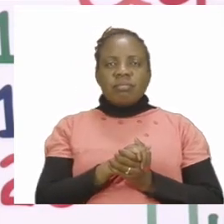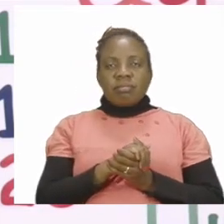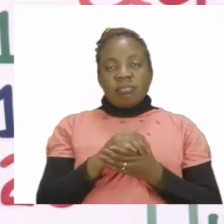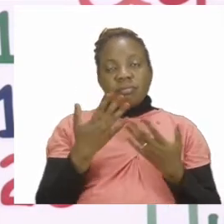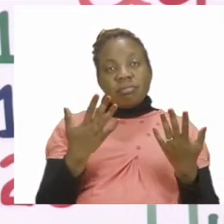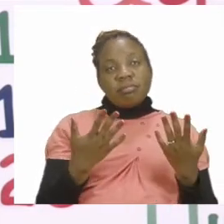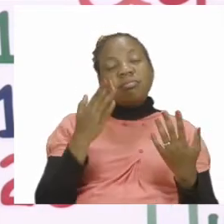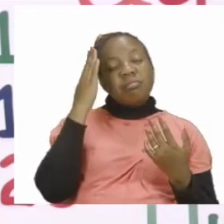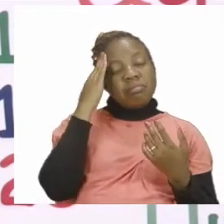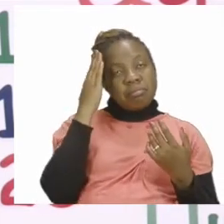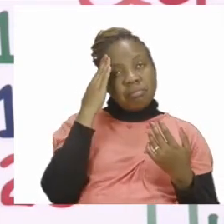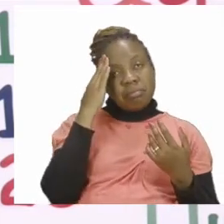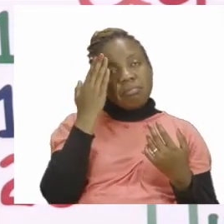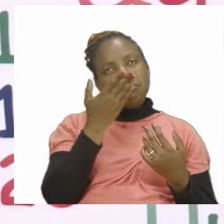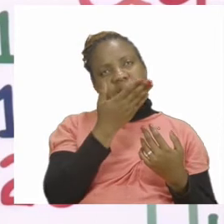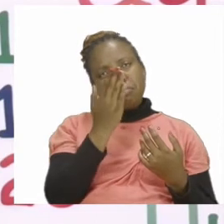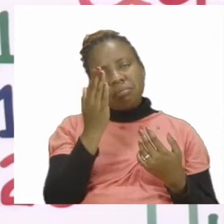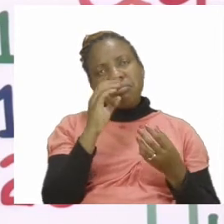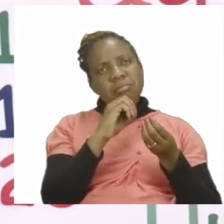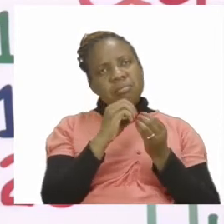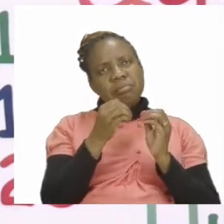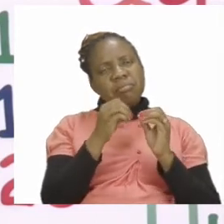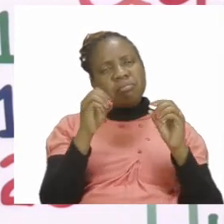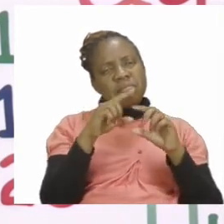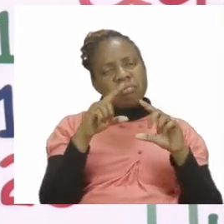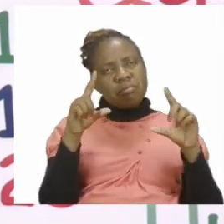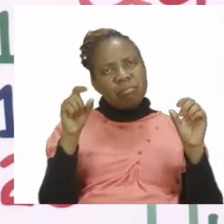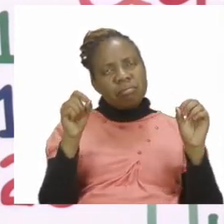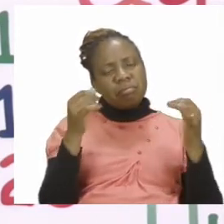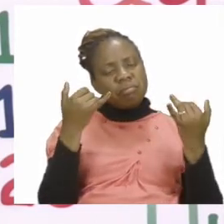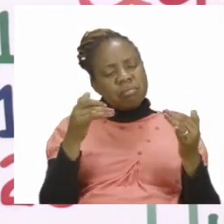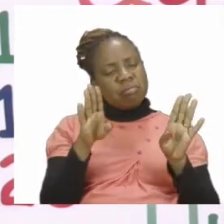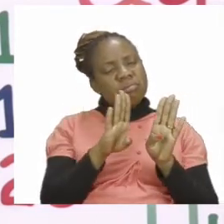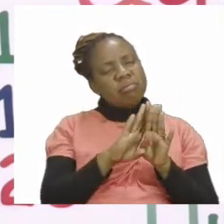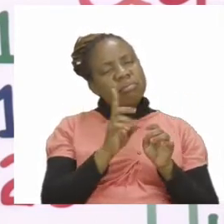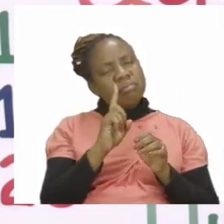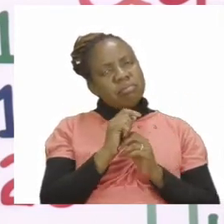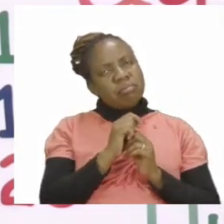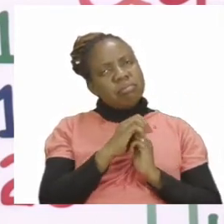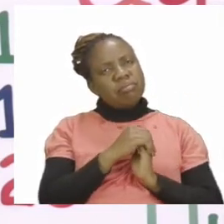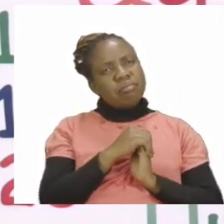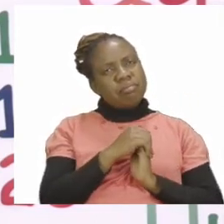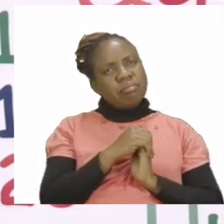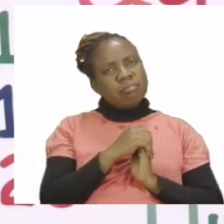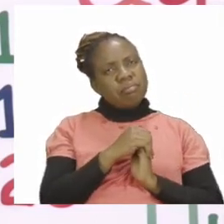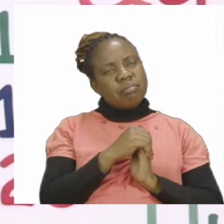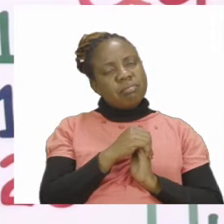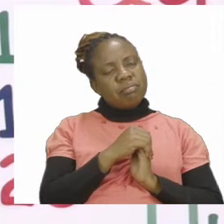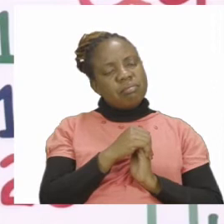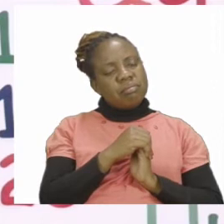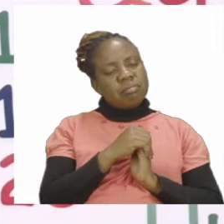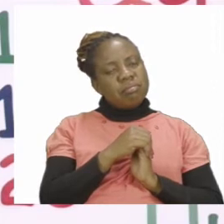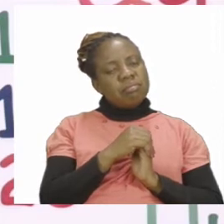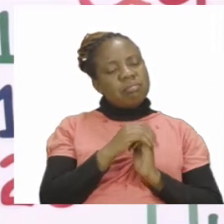all the numbers, remember, what is it that we have to do with our numbers? If we quickly go back to